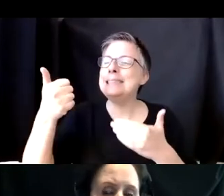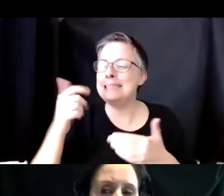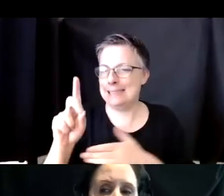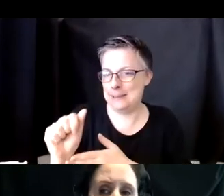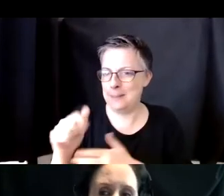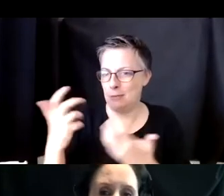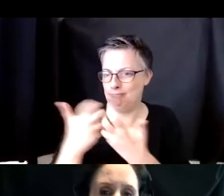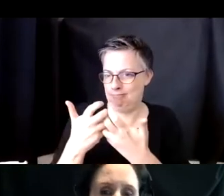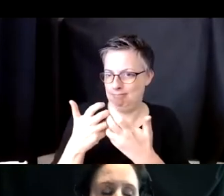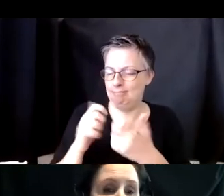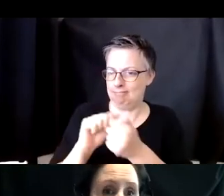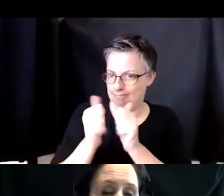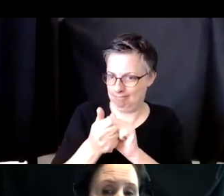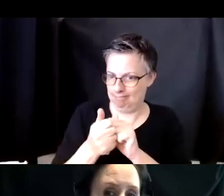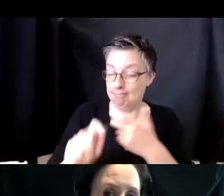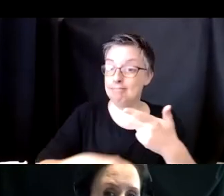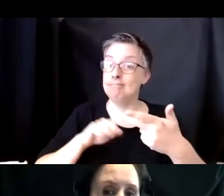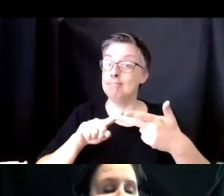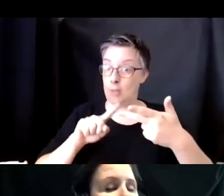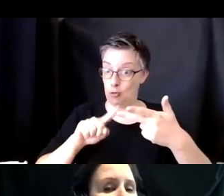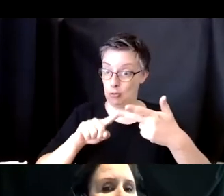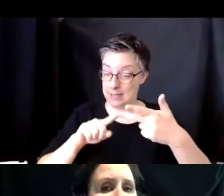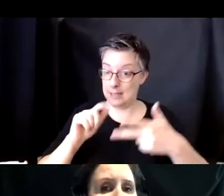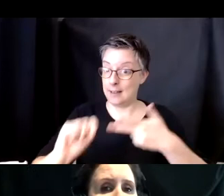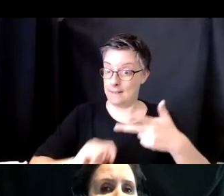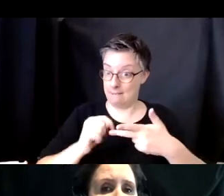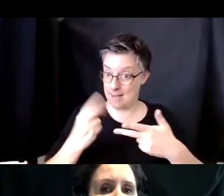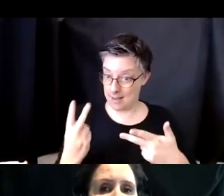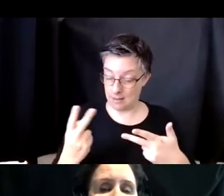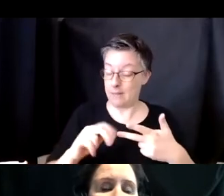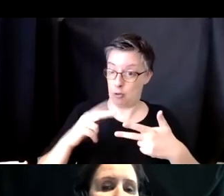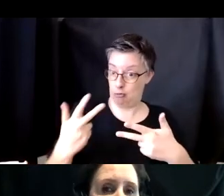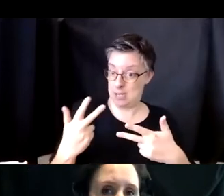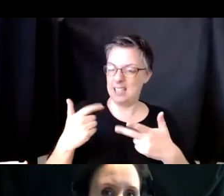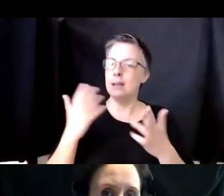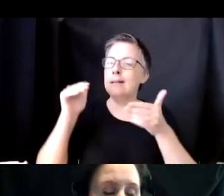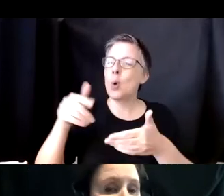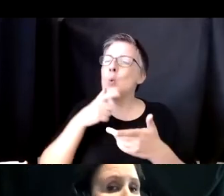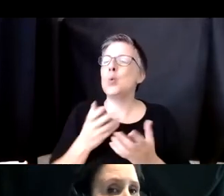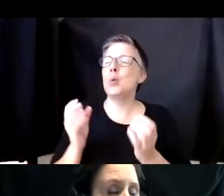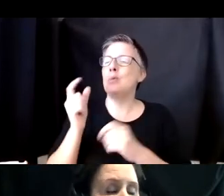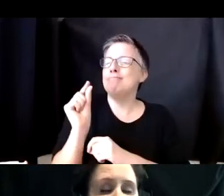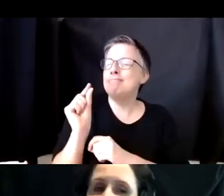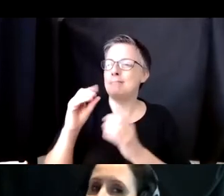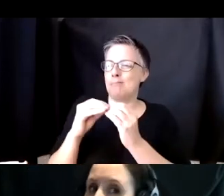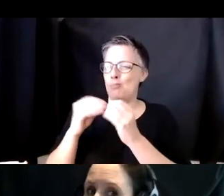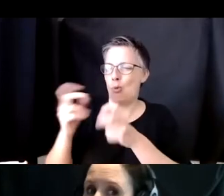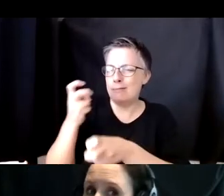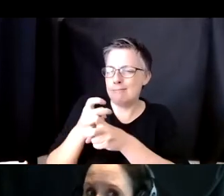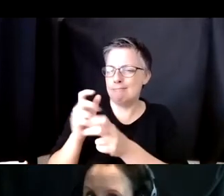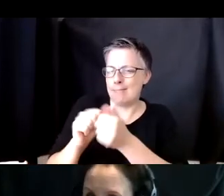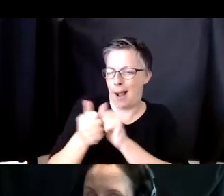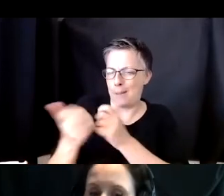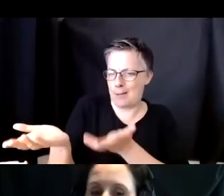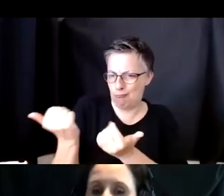disabilities to accommodate. Phase 3 is focusing on those that are slightly more difficult to accommodate.